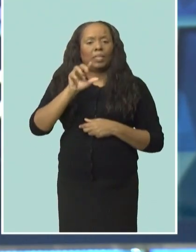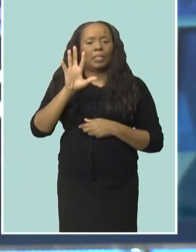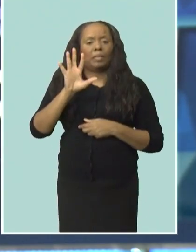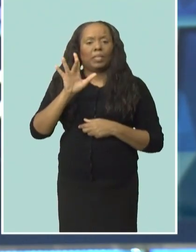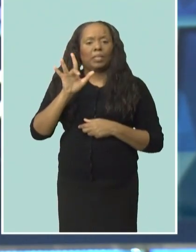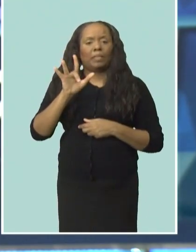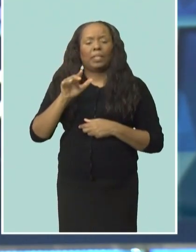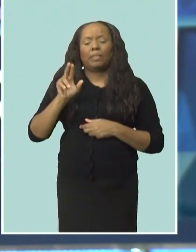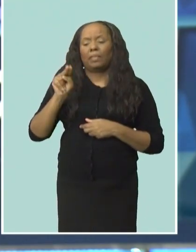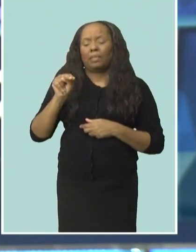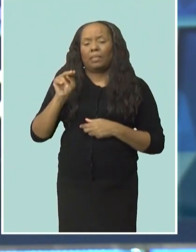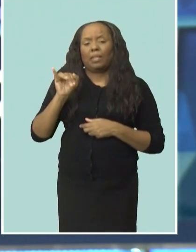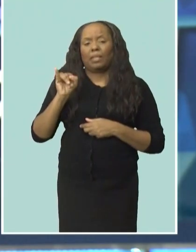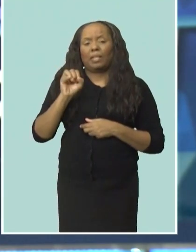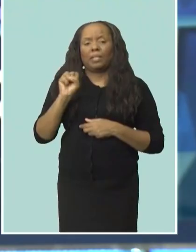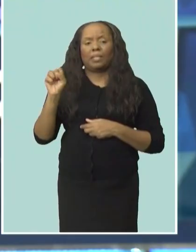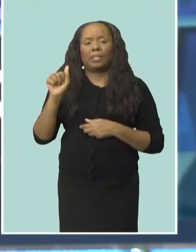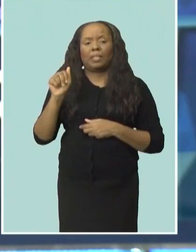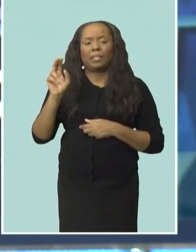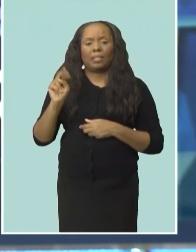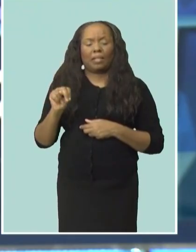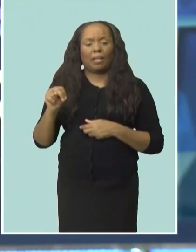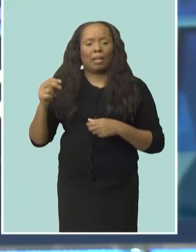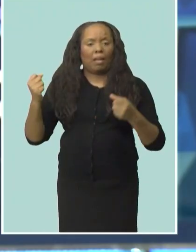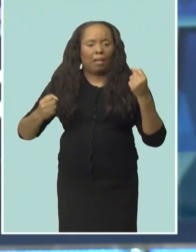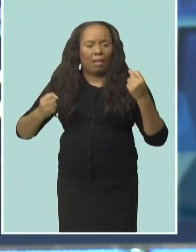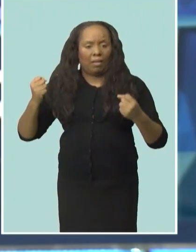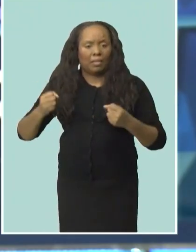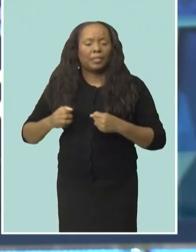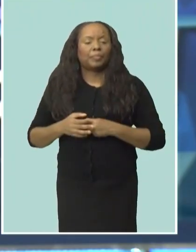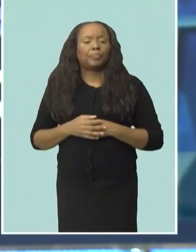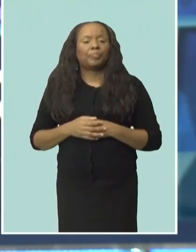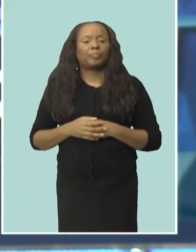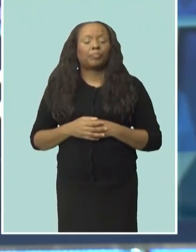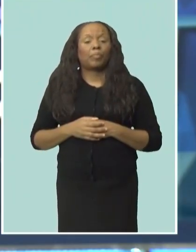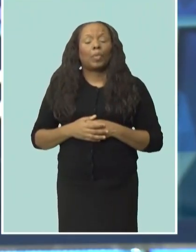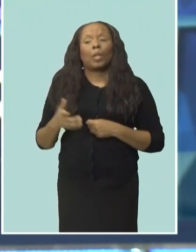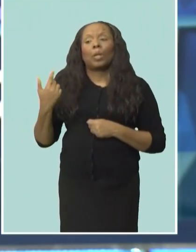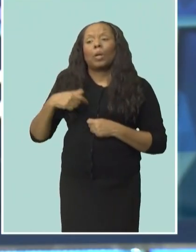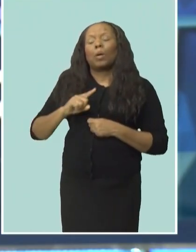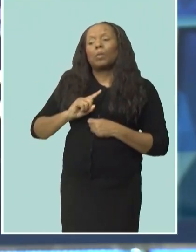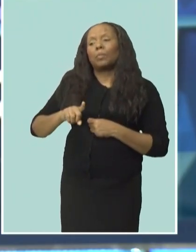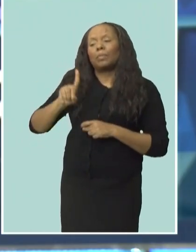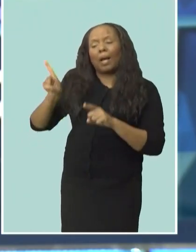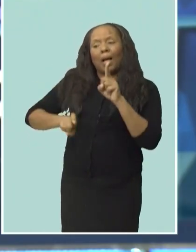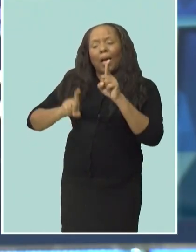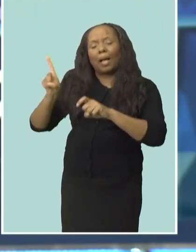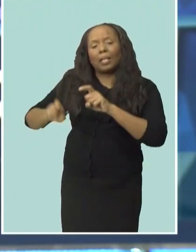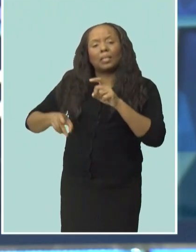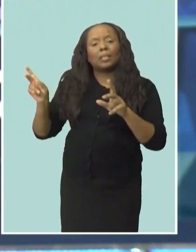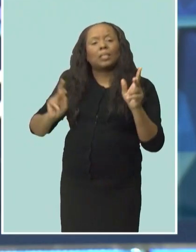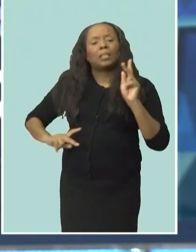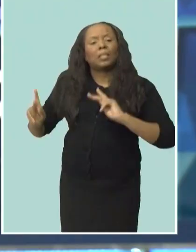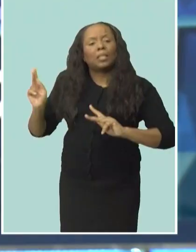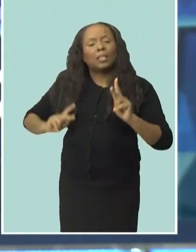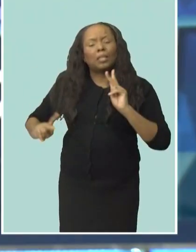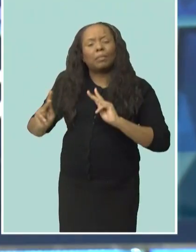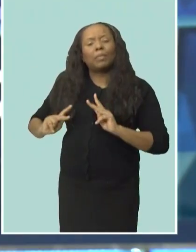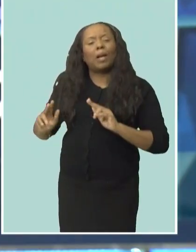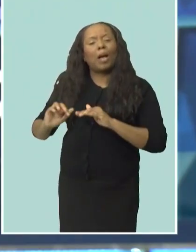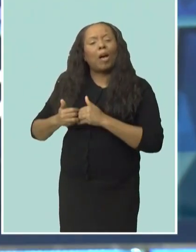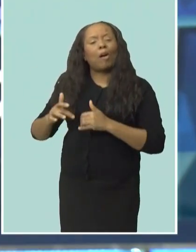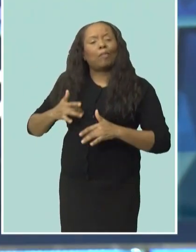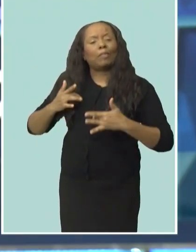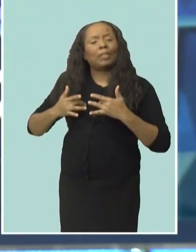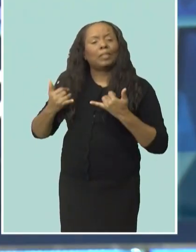X-Trail e-Power. And earlier today, Deanza Roberts went to Bridgetown to hear some of the fans and then over to the National